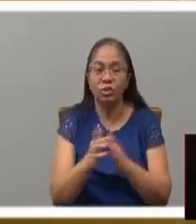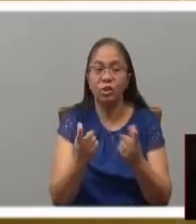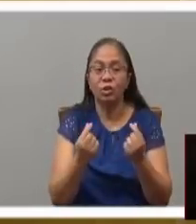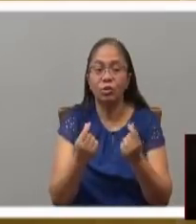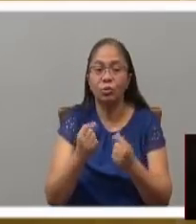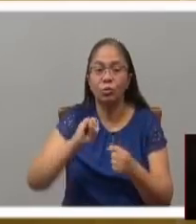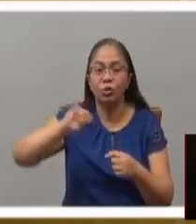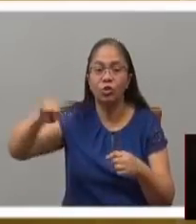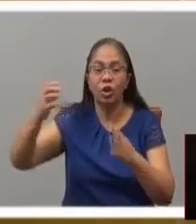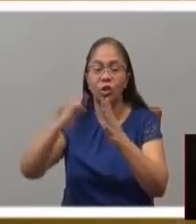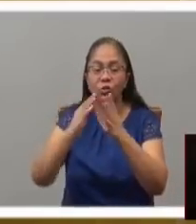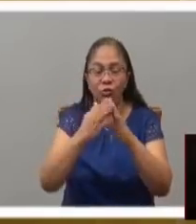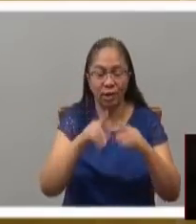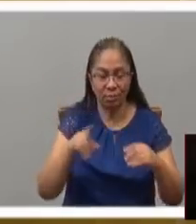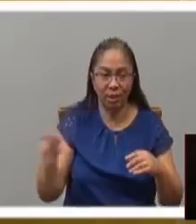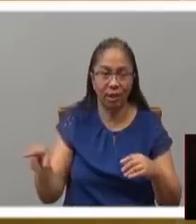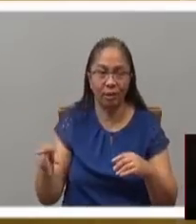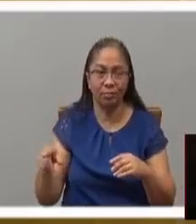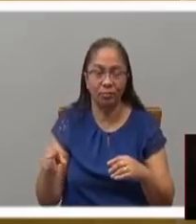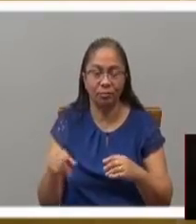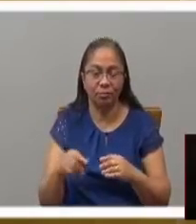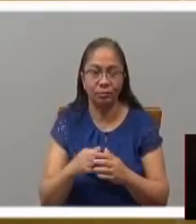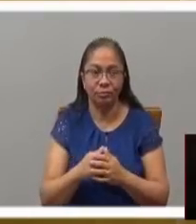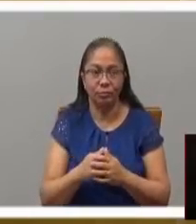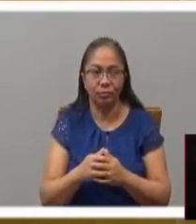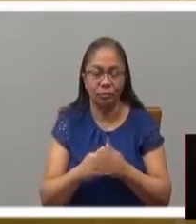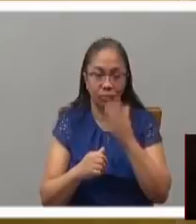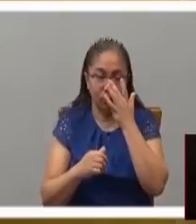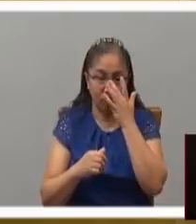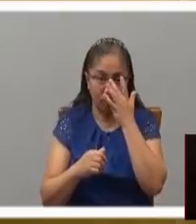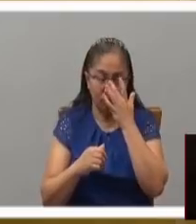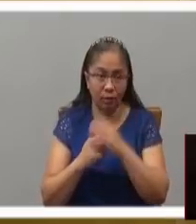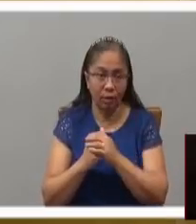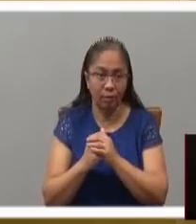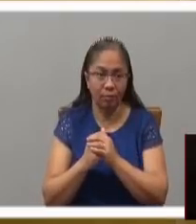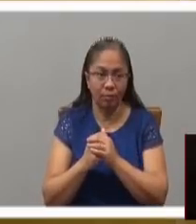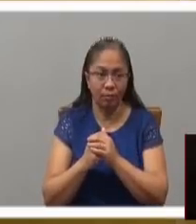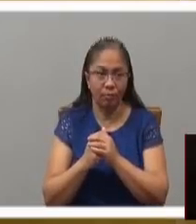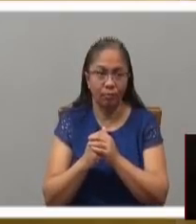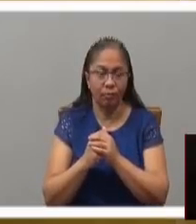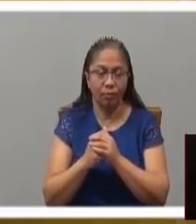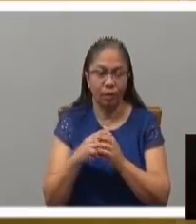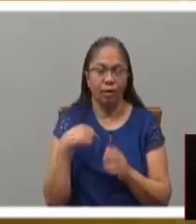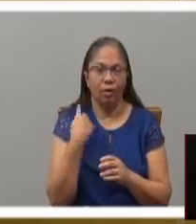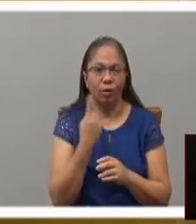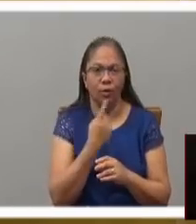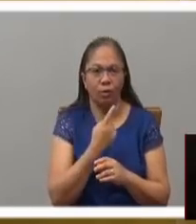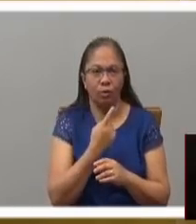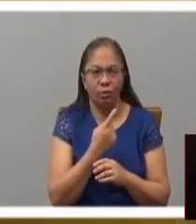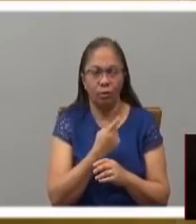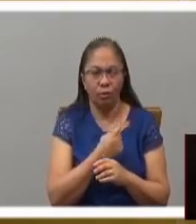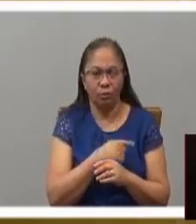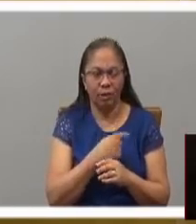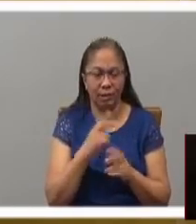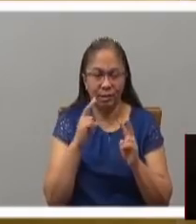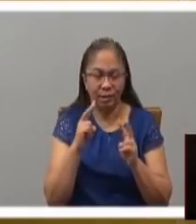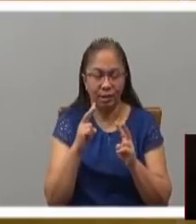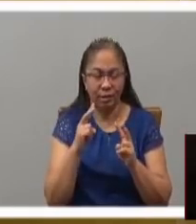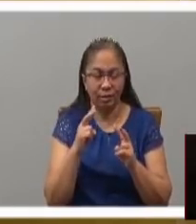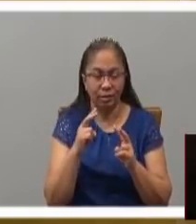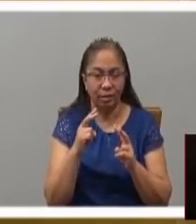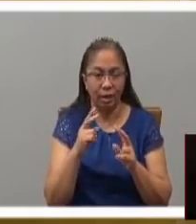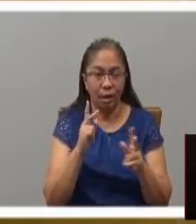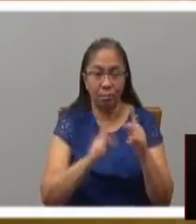the countryside of Judea and in Jerusalem itself, and also to the fact that they killed